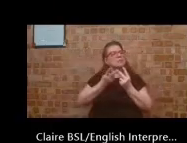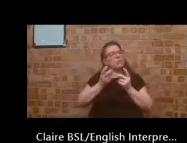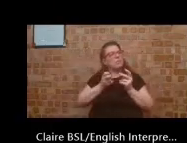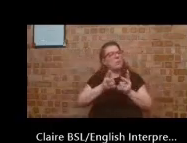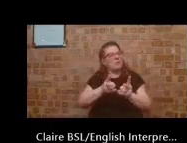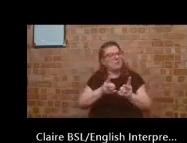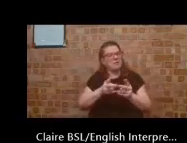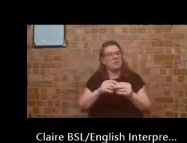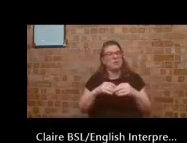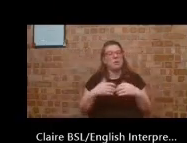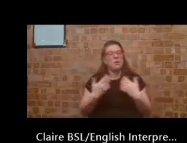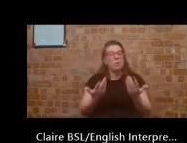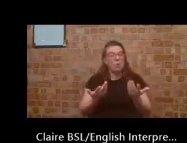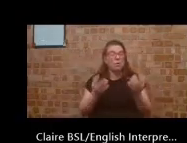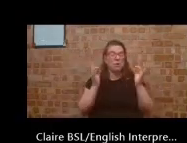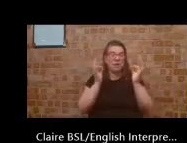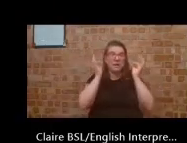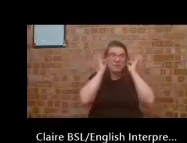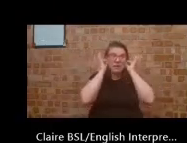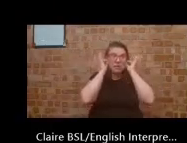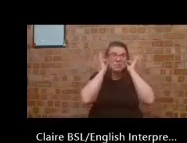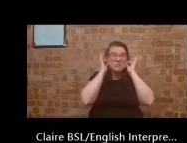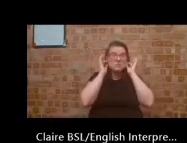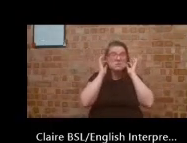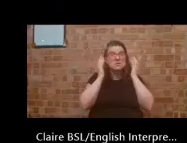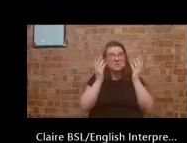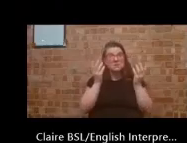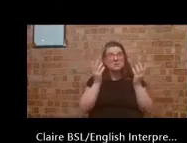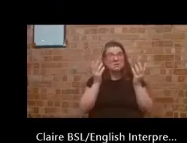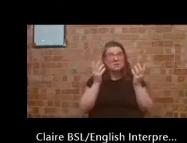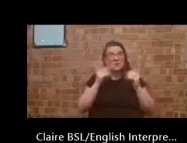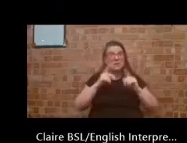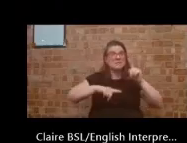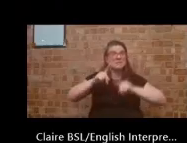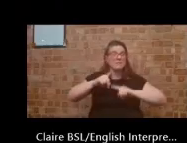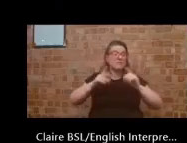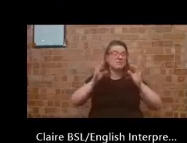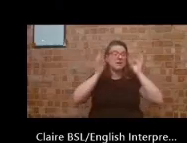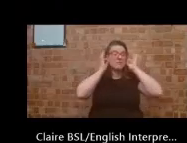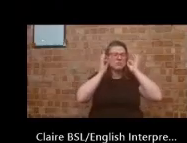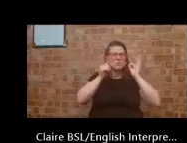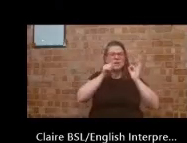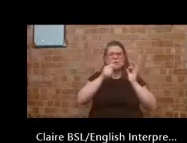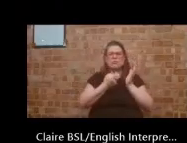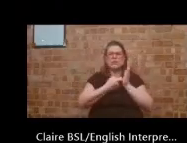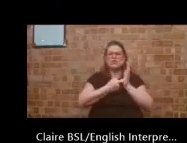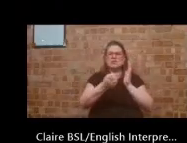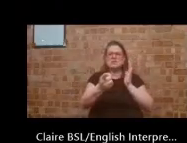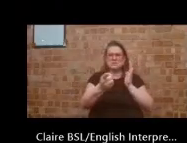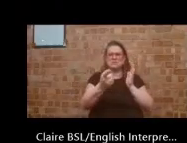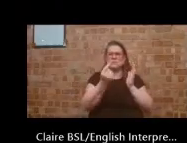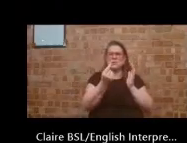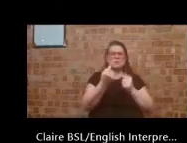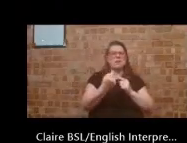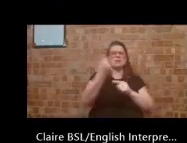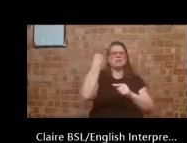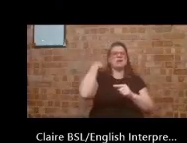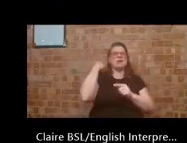you say, wear headphones, and even then there are different types of headphones. I think Richard might have touched on this last